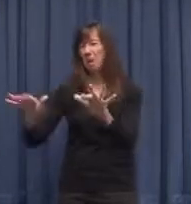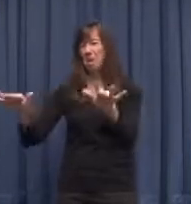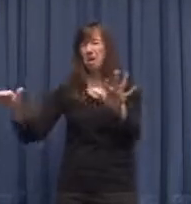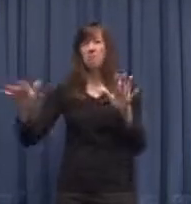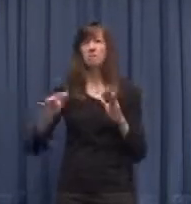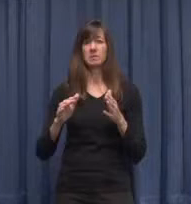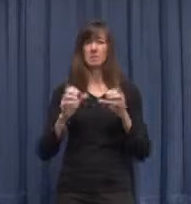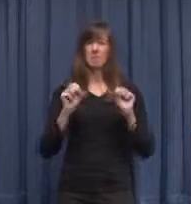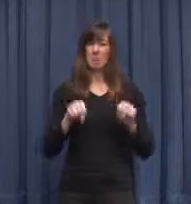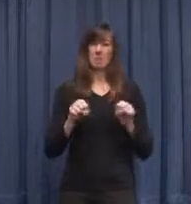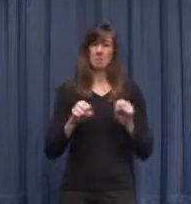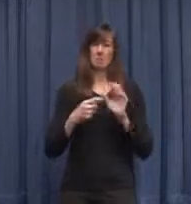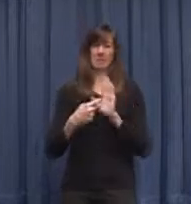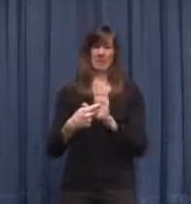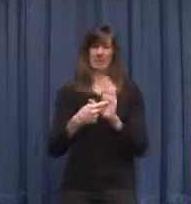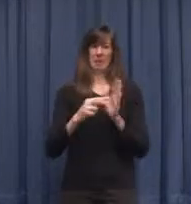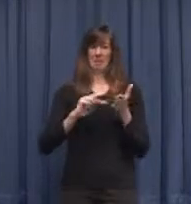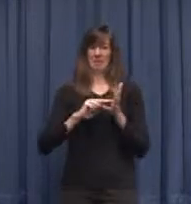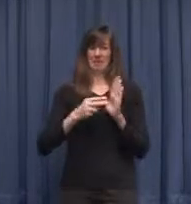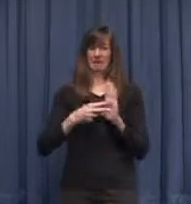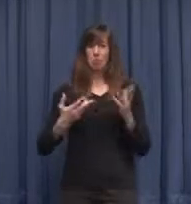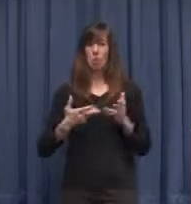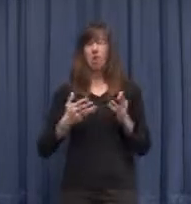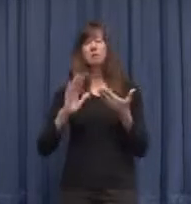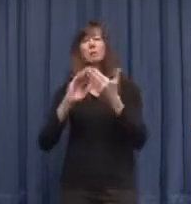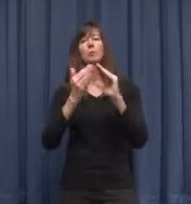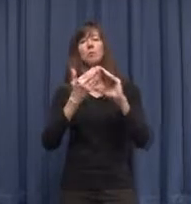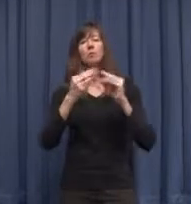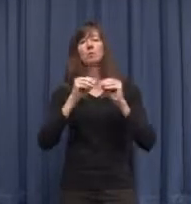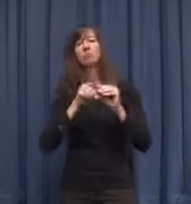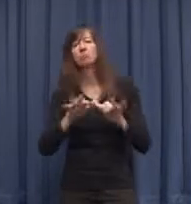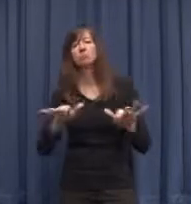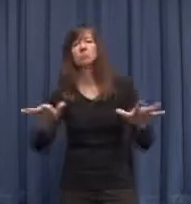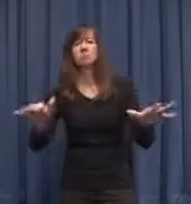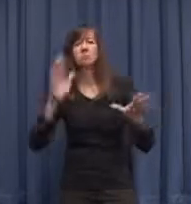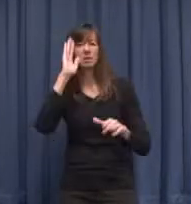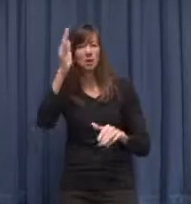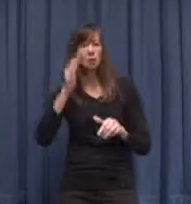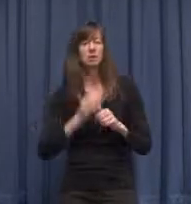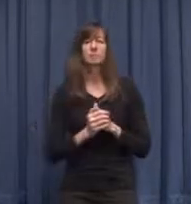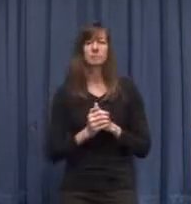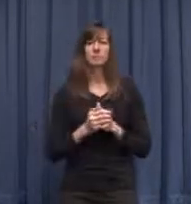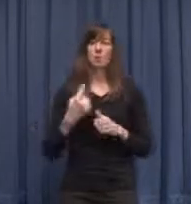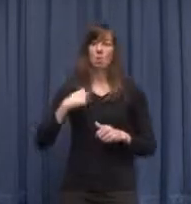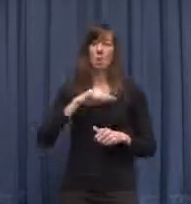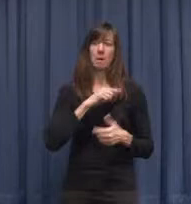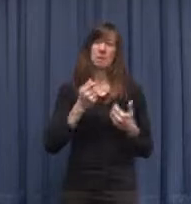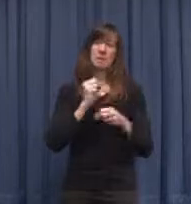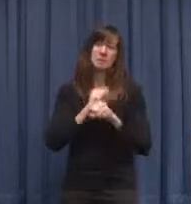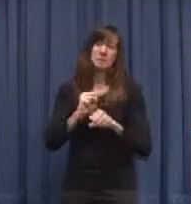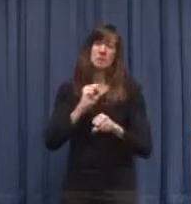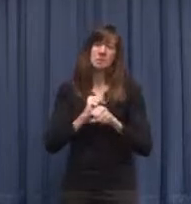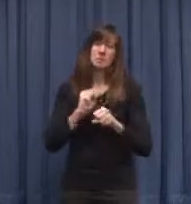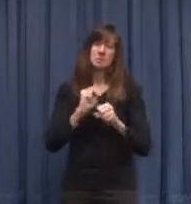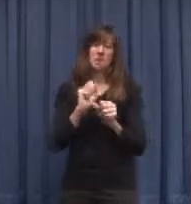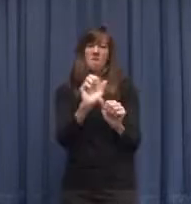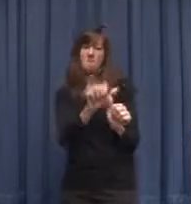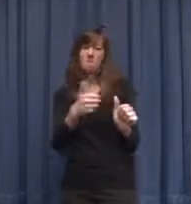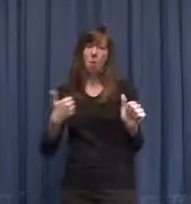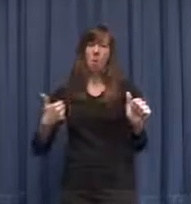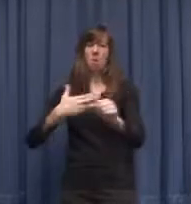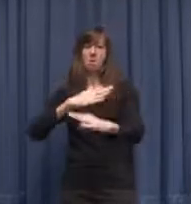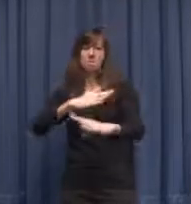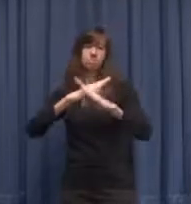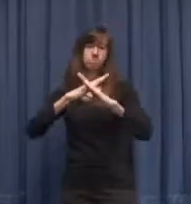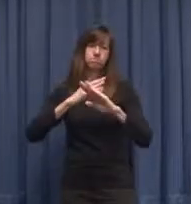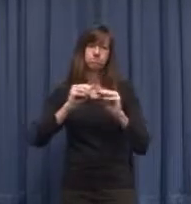community spread. And that's what we've been working to avoid. So you'll hear me in the second half of this talk about